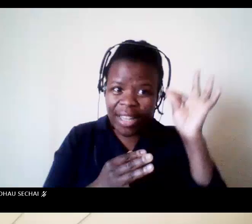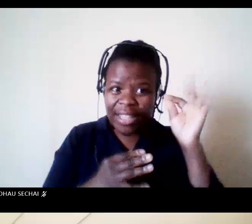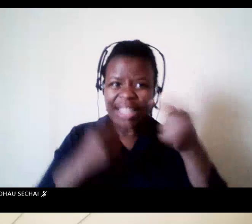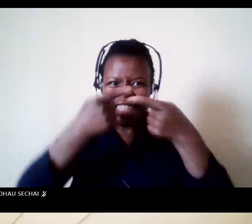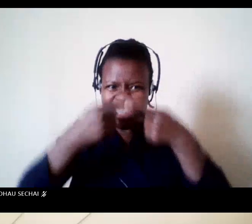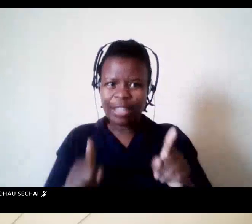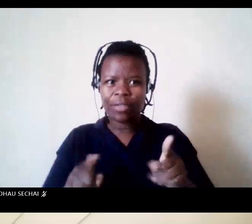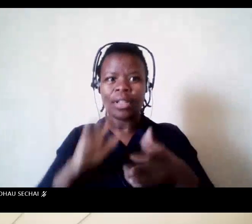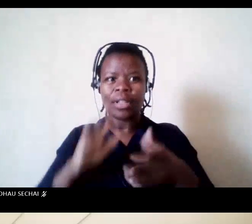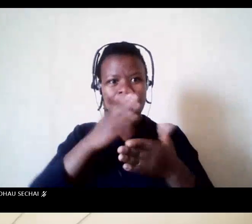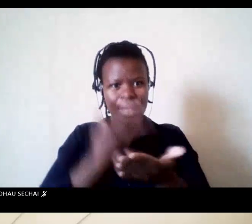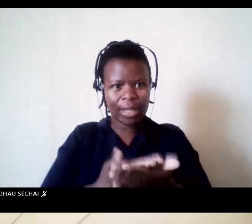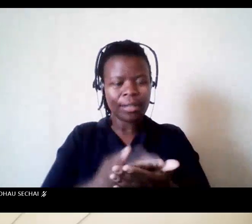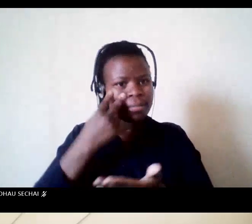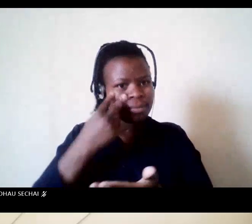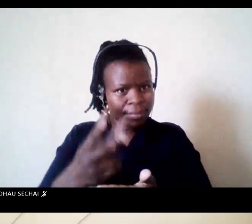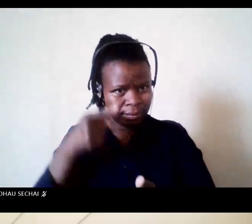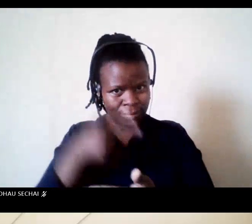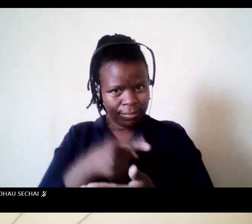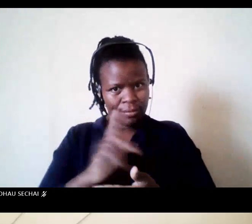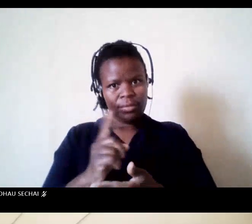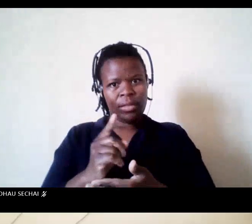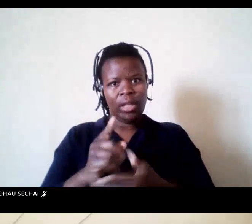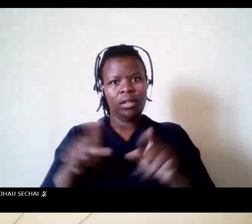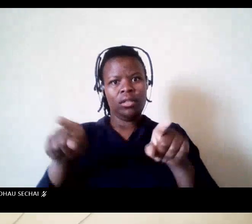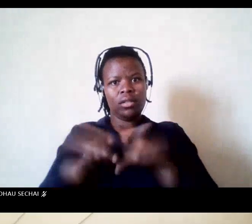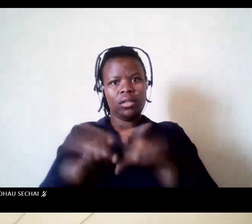at different contexts, and we can,